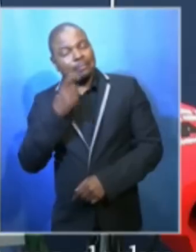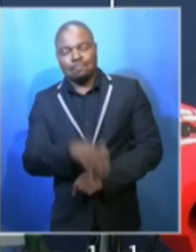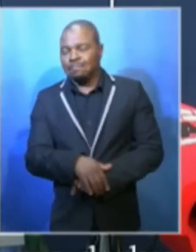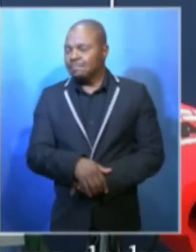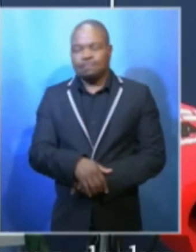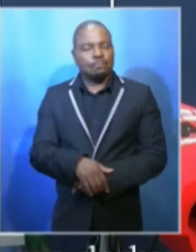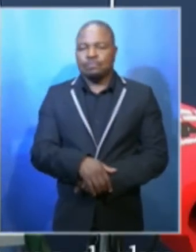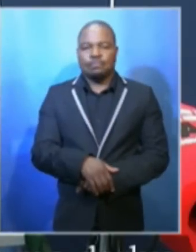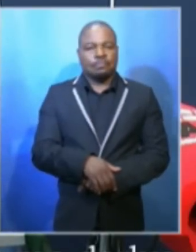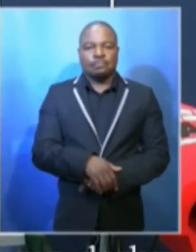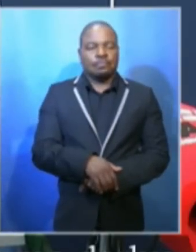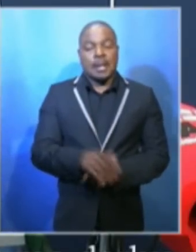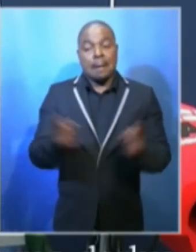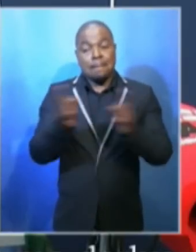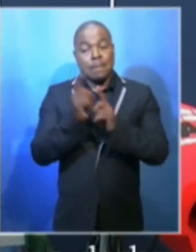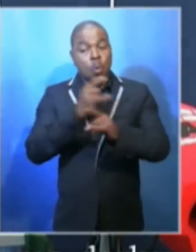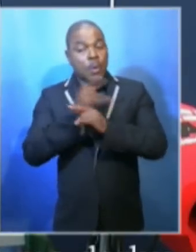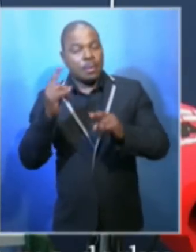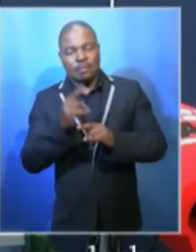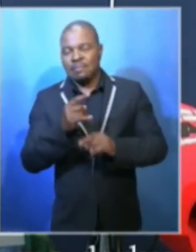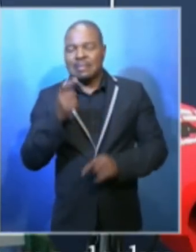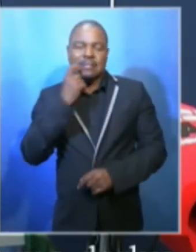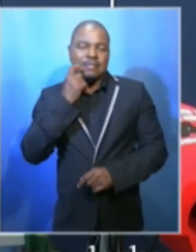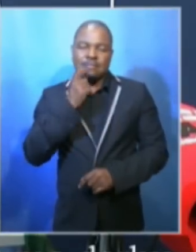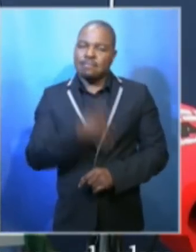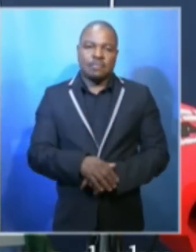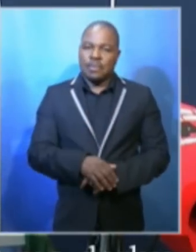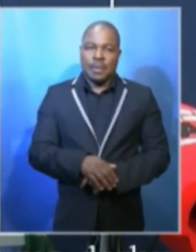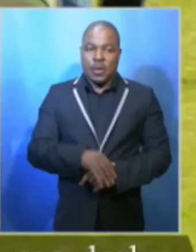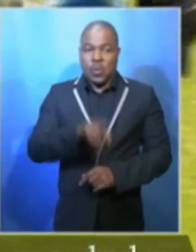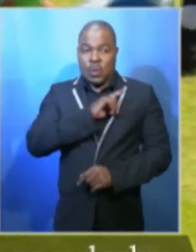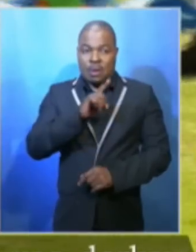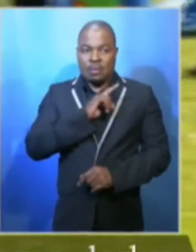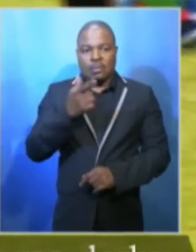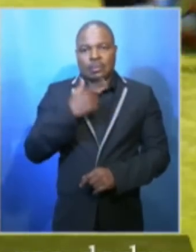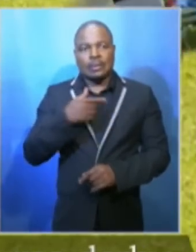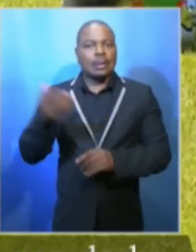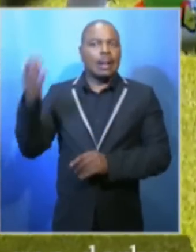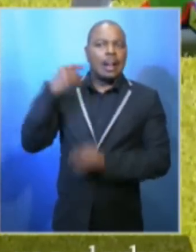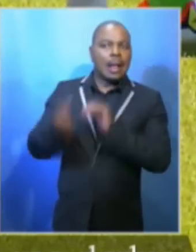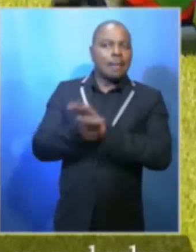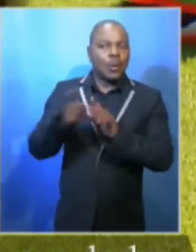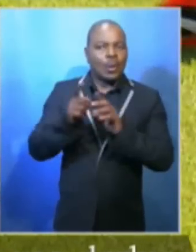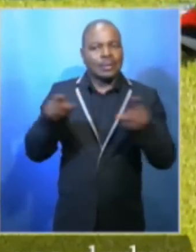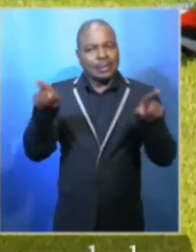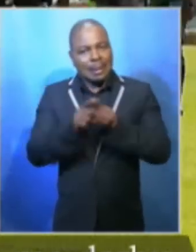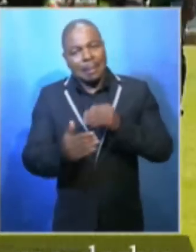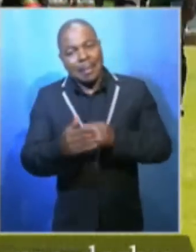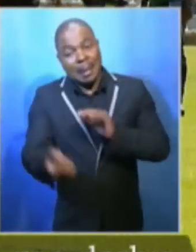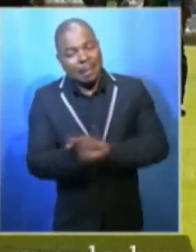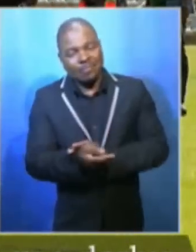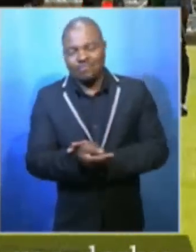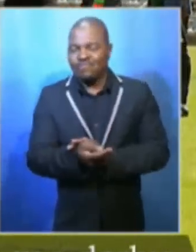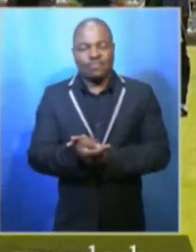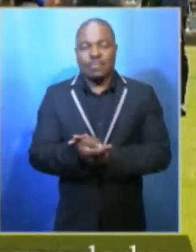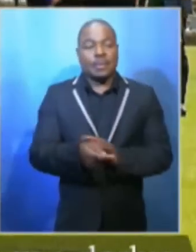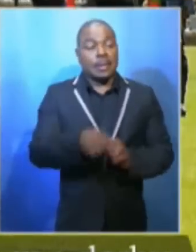the match. These matches are not decided by the history. Pirates e ntse e tlolaka dipapading tsa